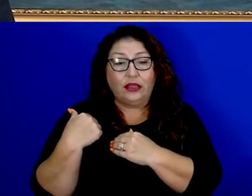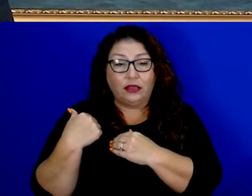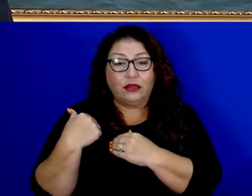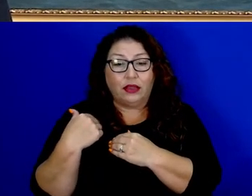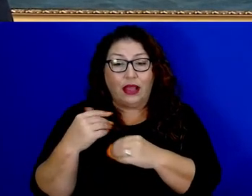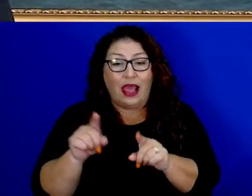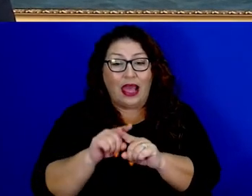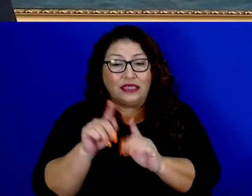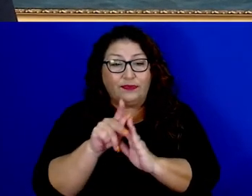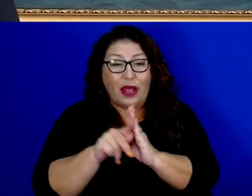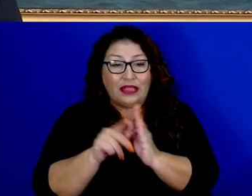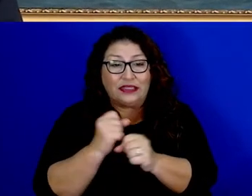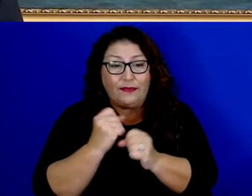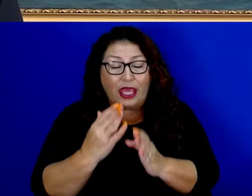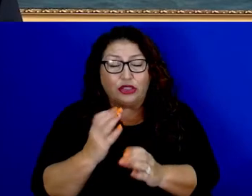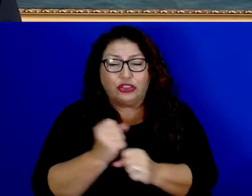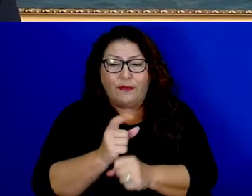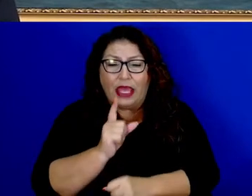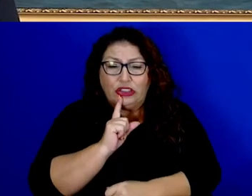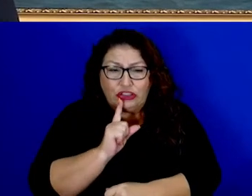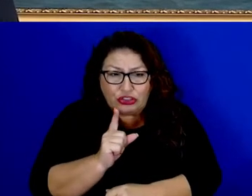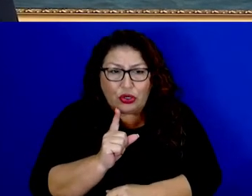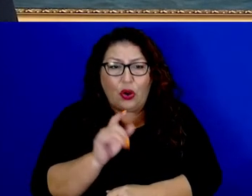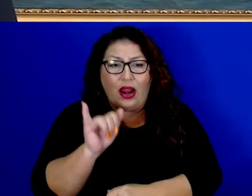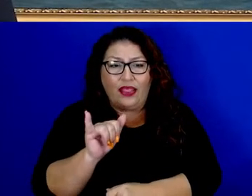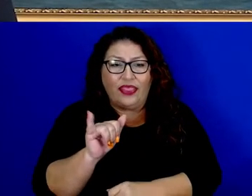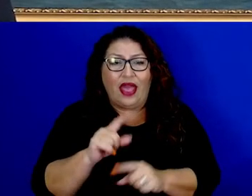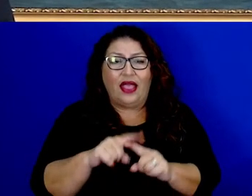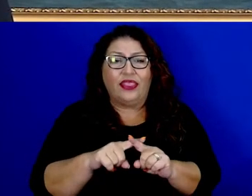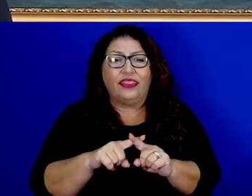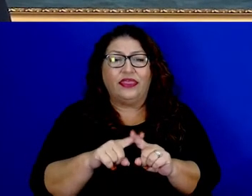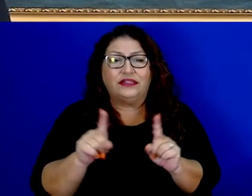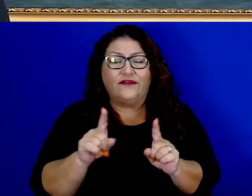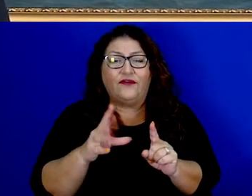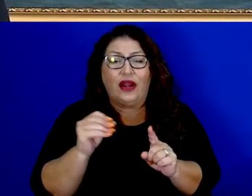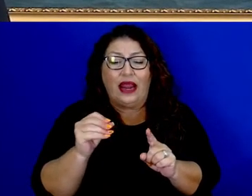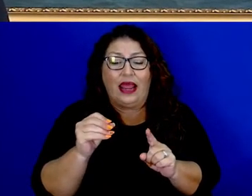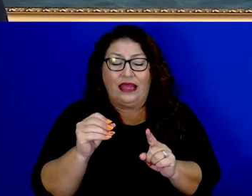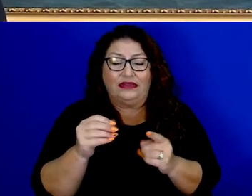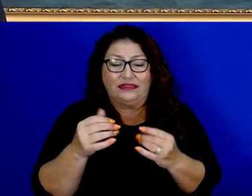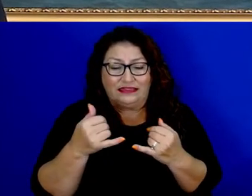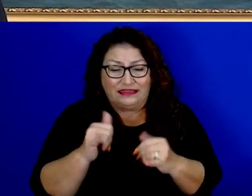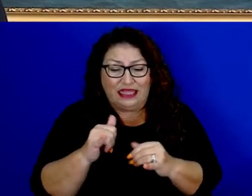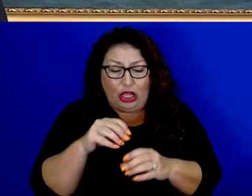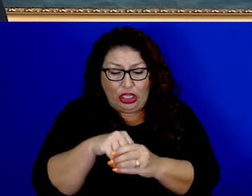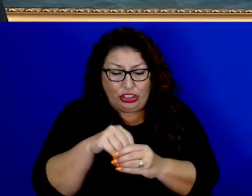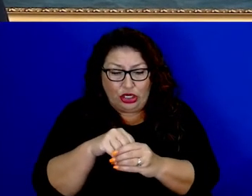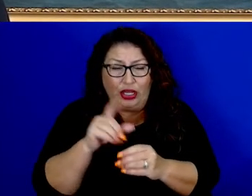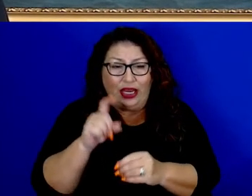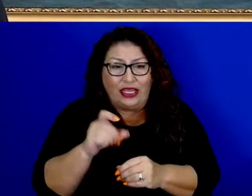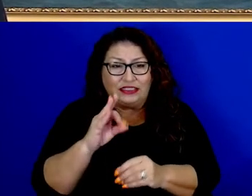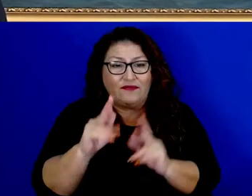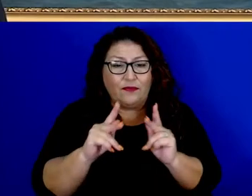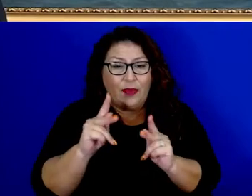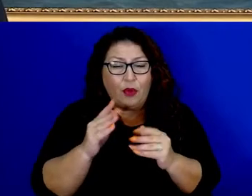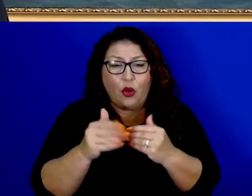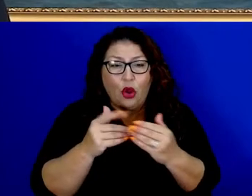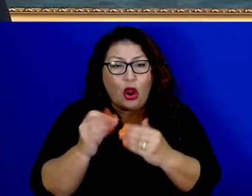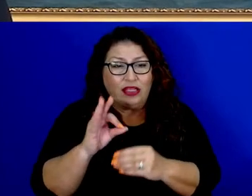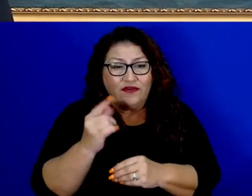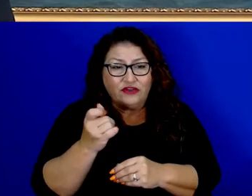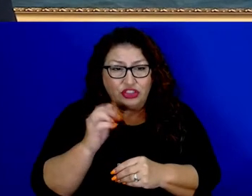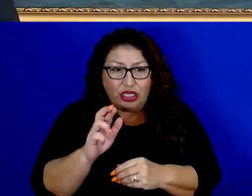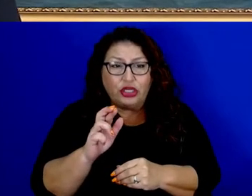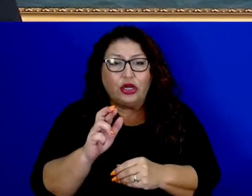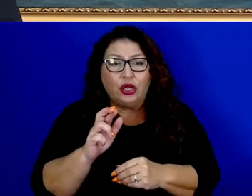to ensure that the differing and yet interlinked needs of people, regardless of gender, are taken into